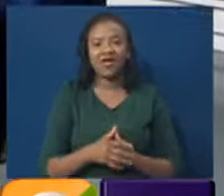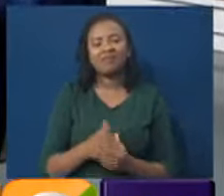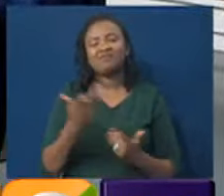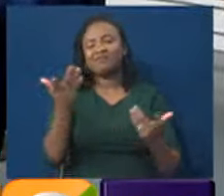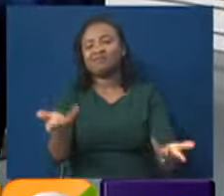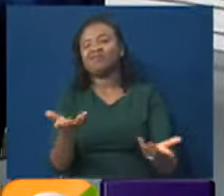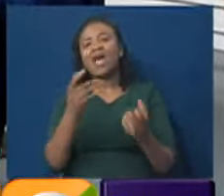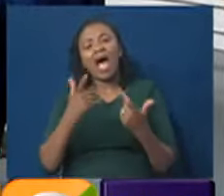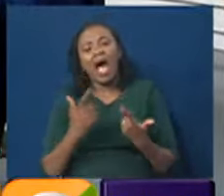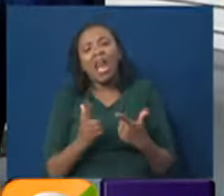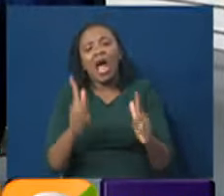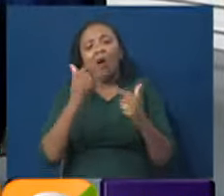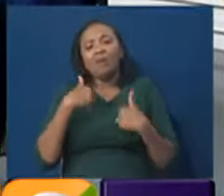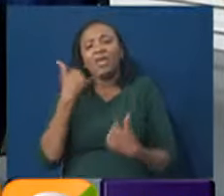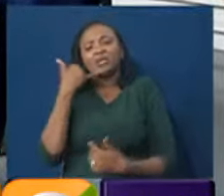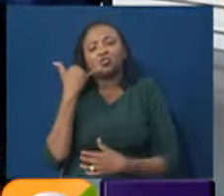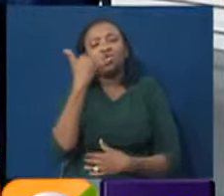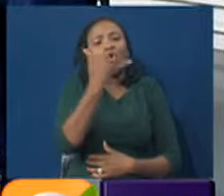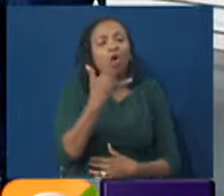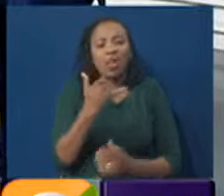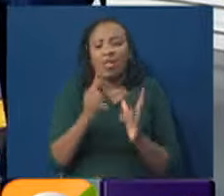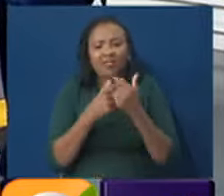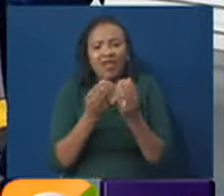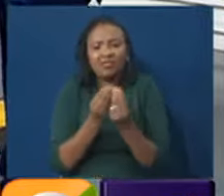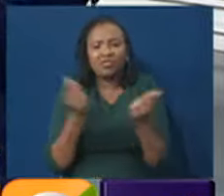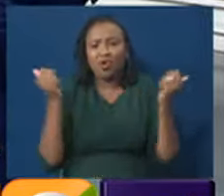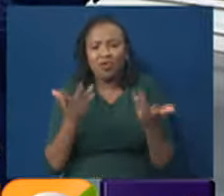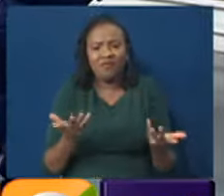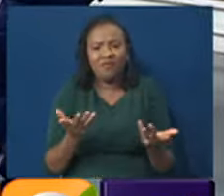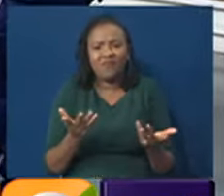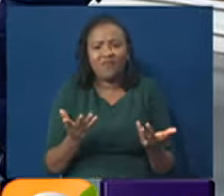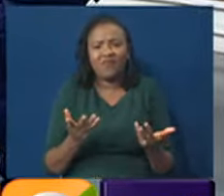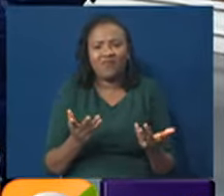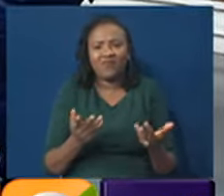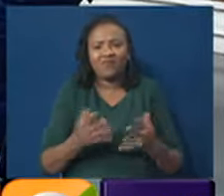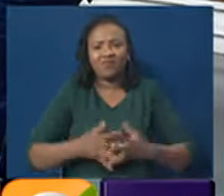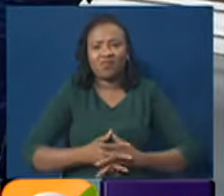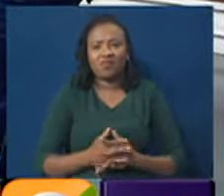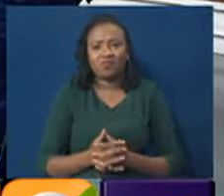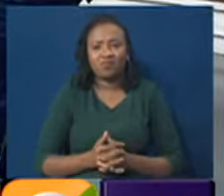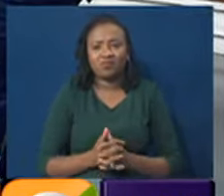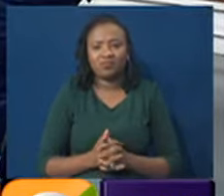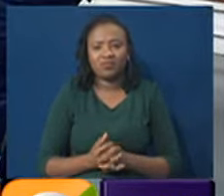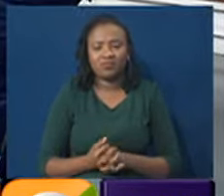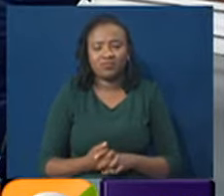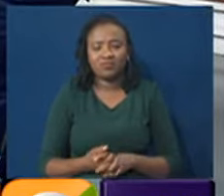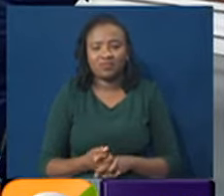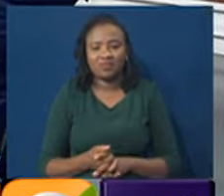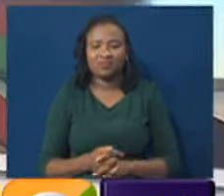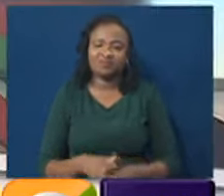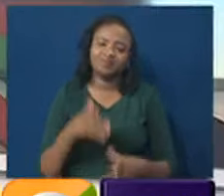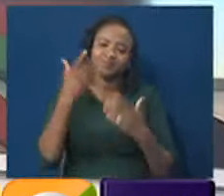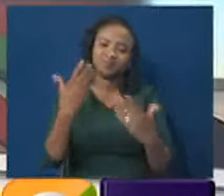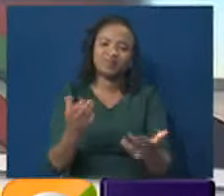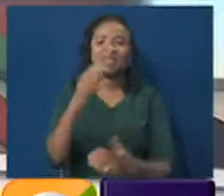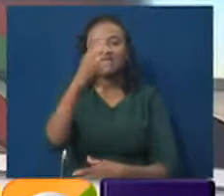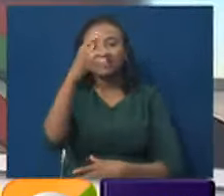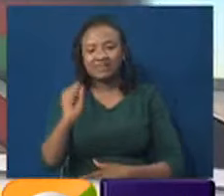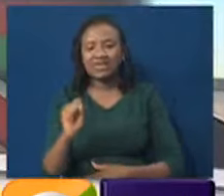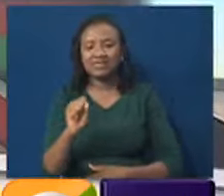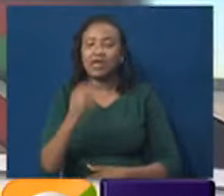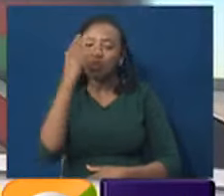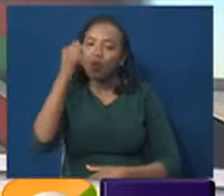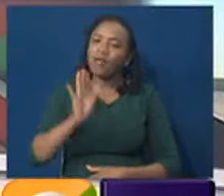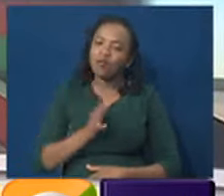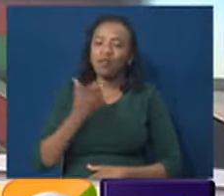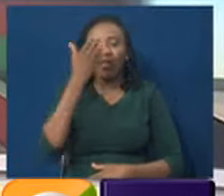please. If you allow me just to set, because no, we don't have my studio person. No, we won't do that on set. No, we can. I am going to do it. Waziri, because you know Mercy is there in